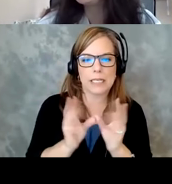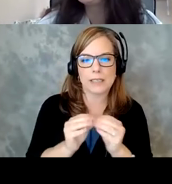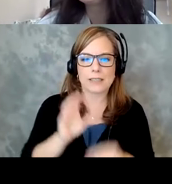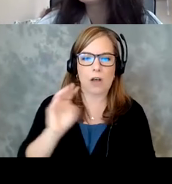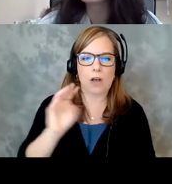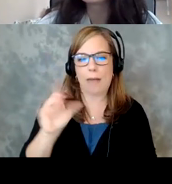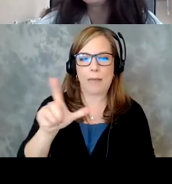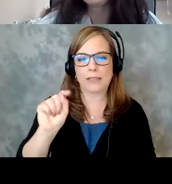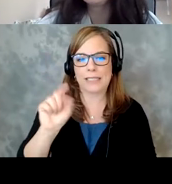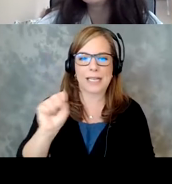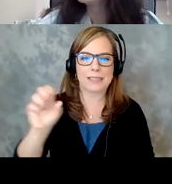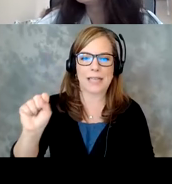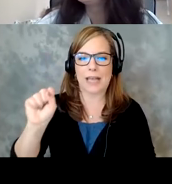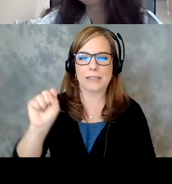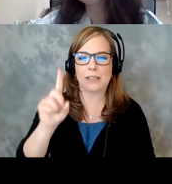work through this policy.